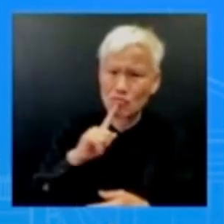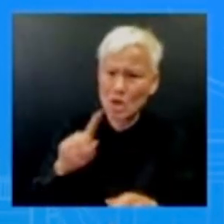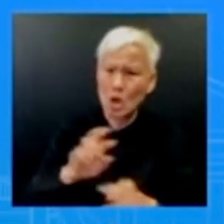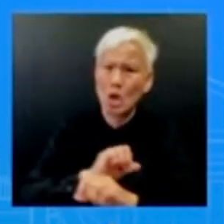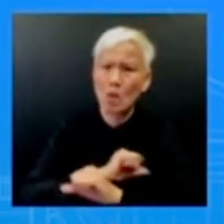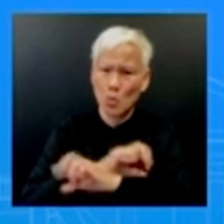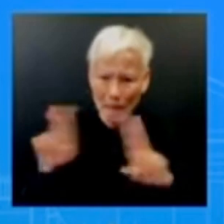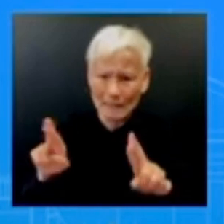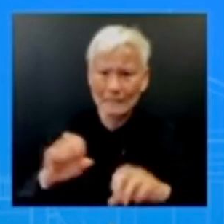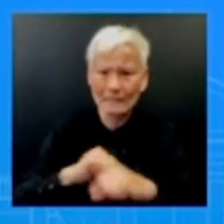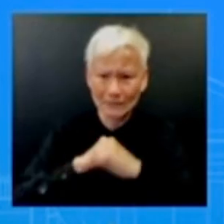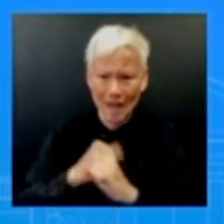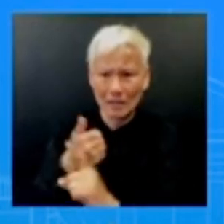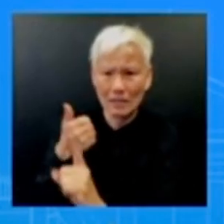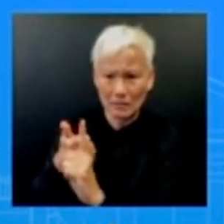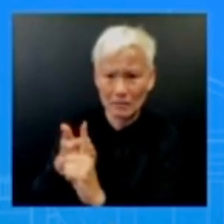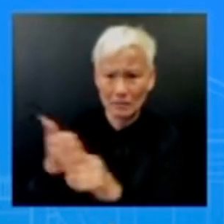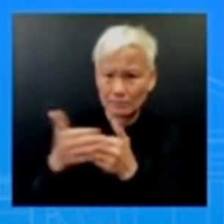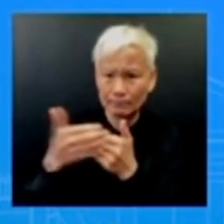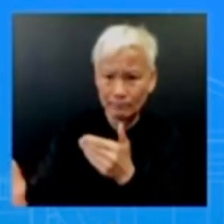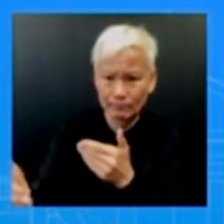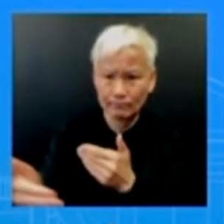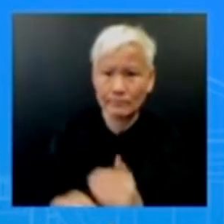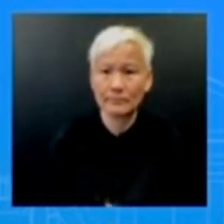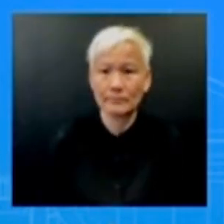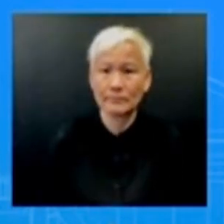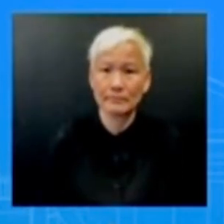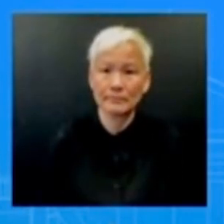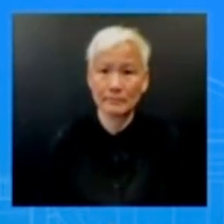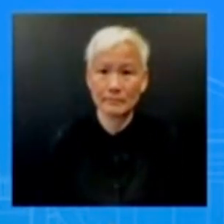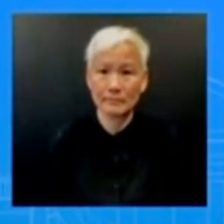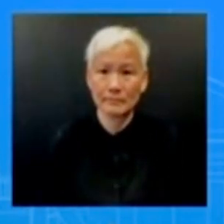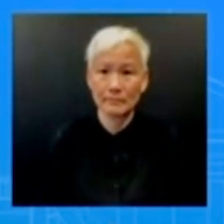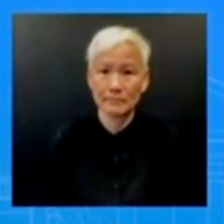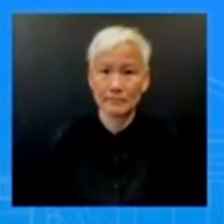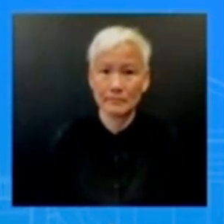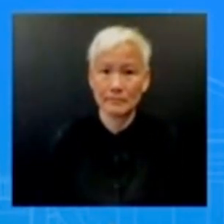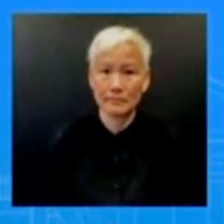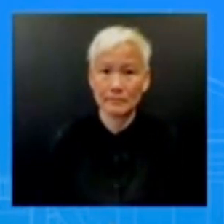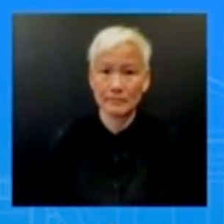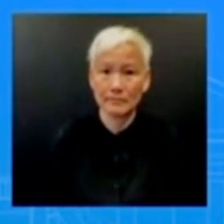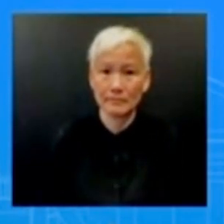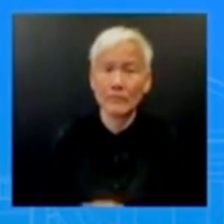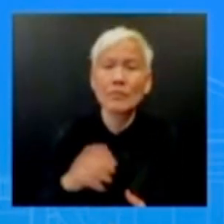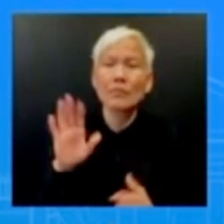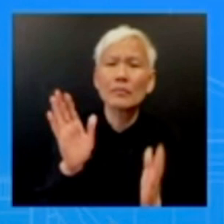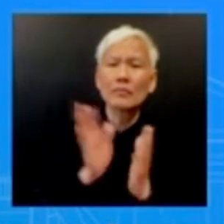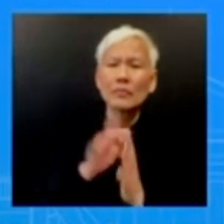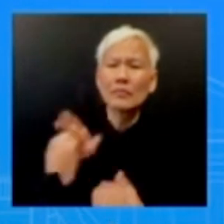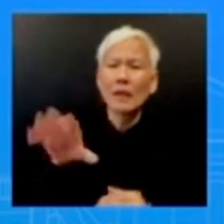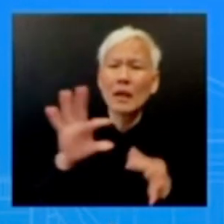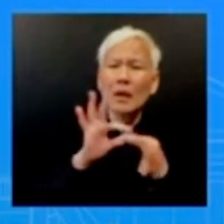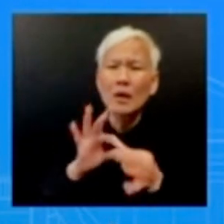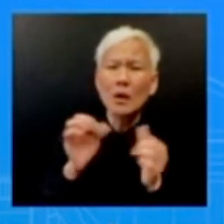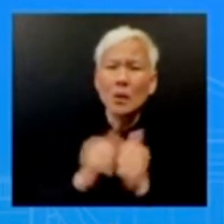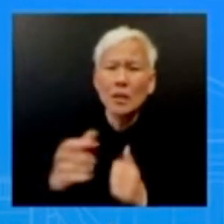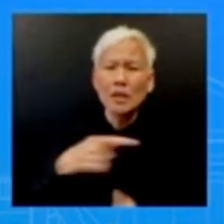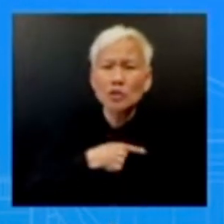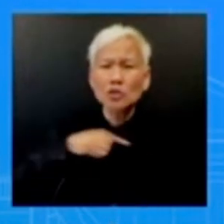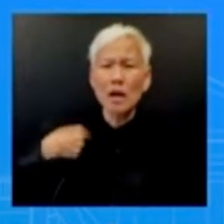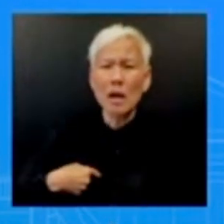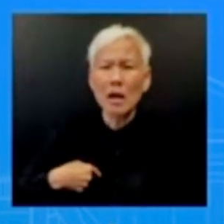and months ahead. Afghanistan. Thanks, John. Two quick follow-ups on China. In your description of the relationship between the